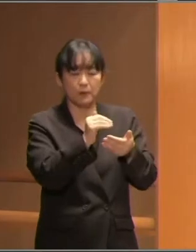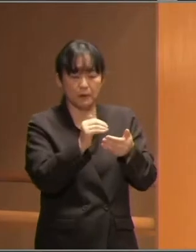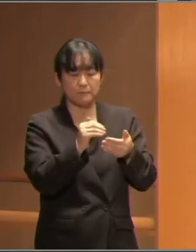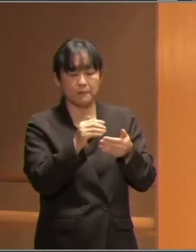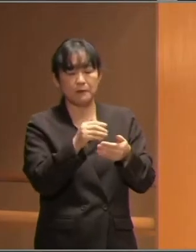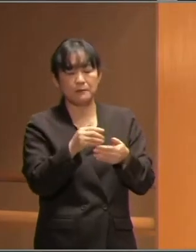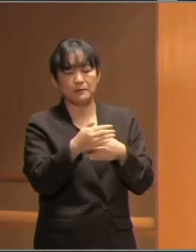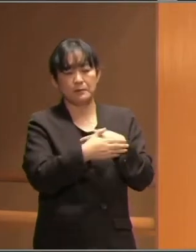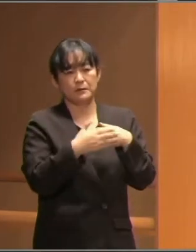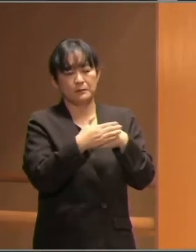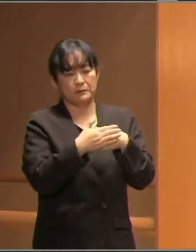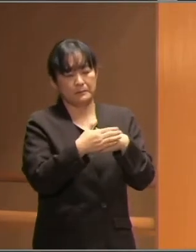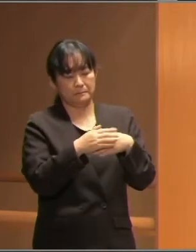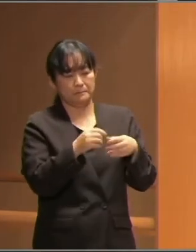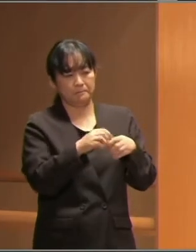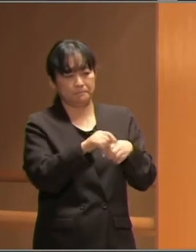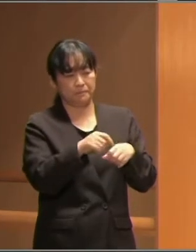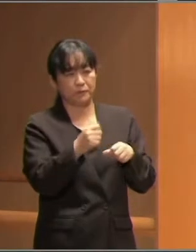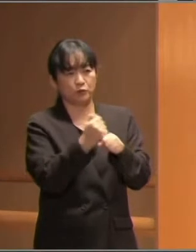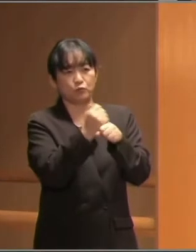a wonderful material.